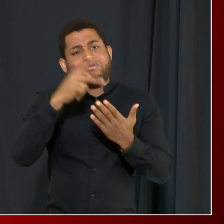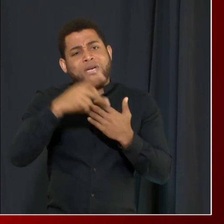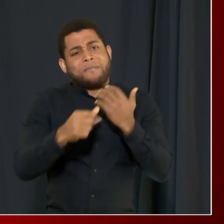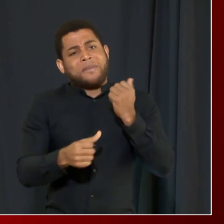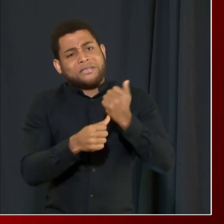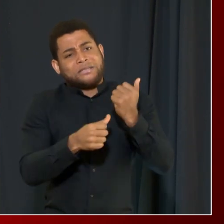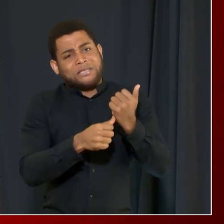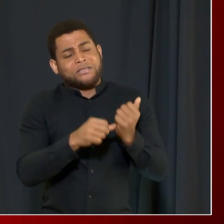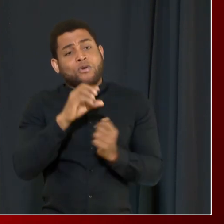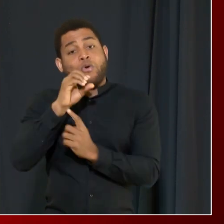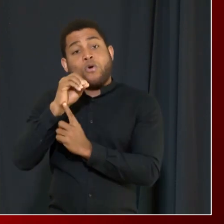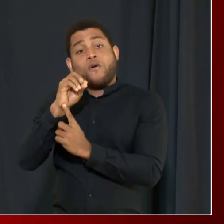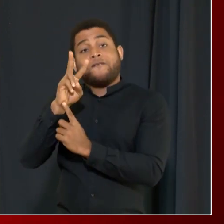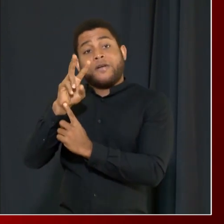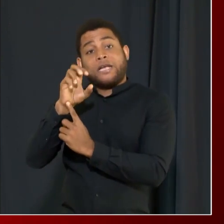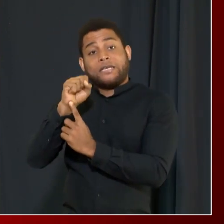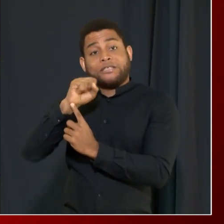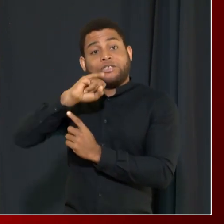ovsjg.dc.gov,